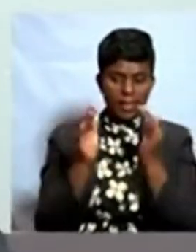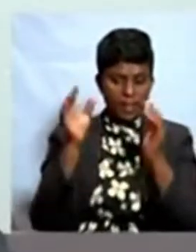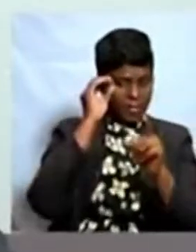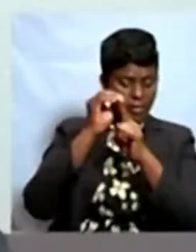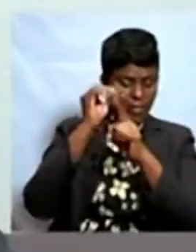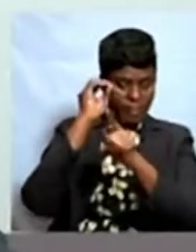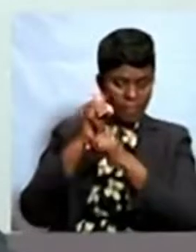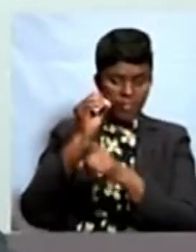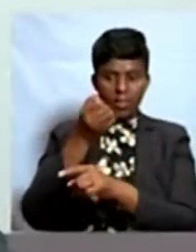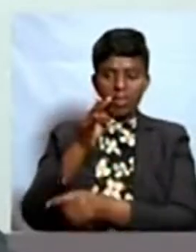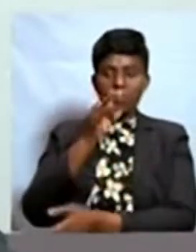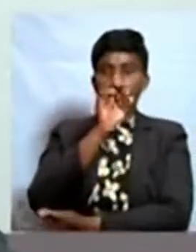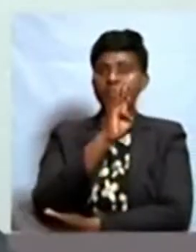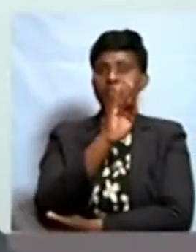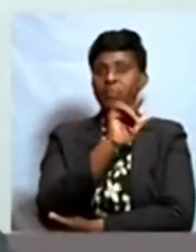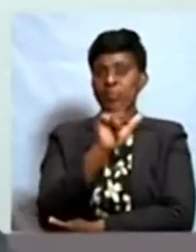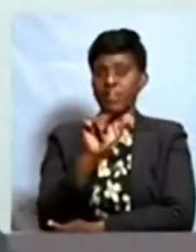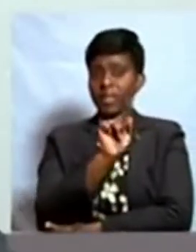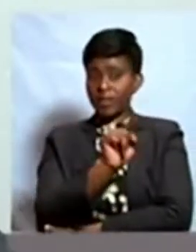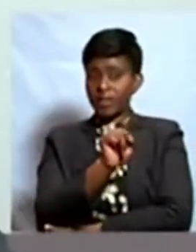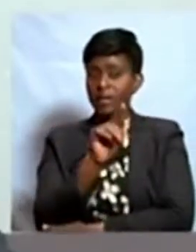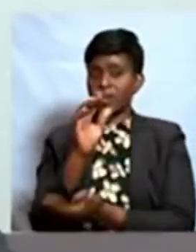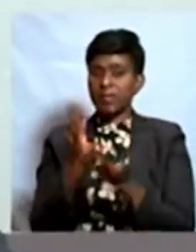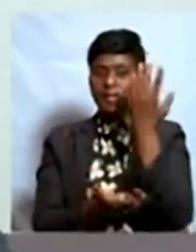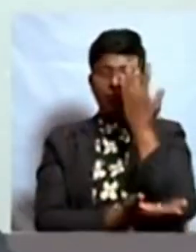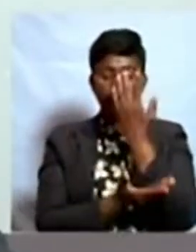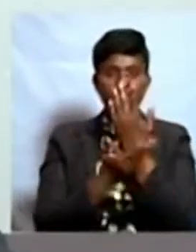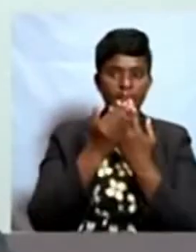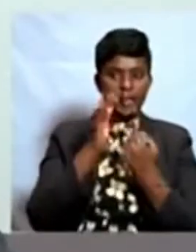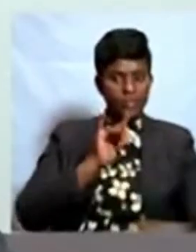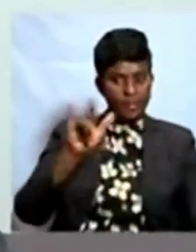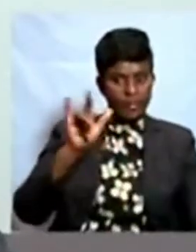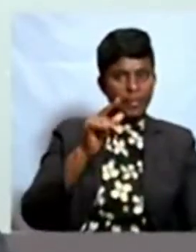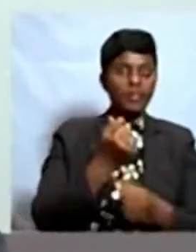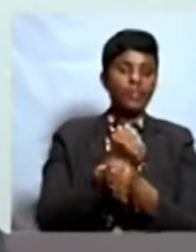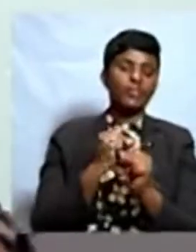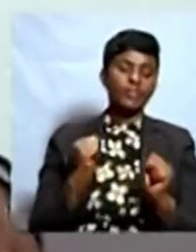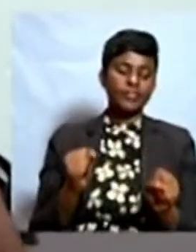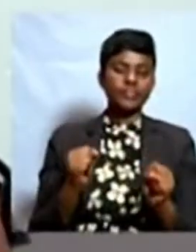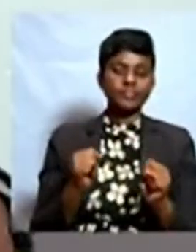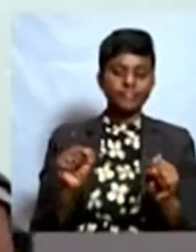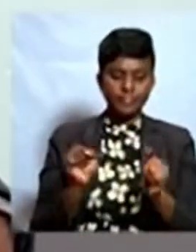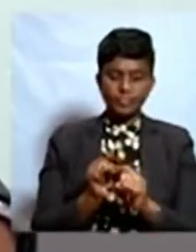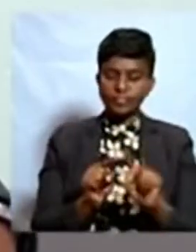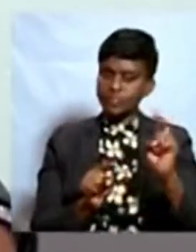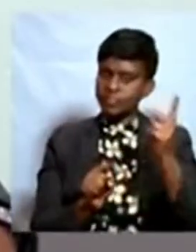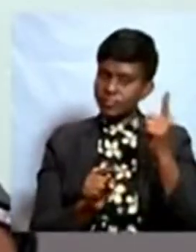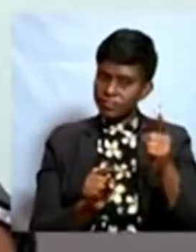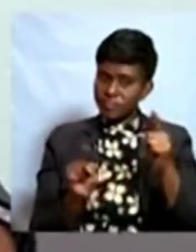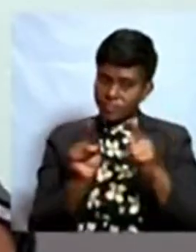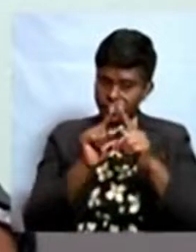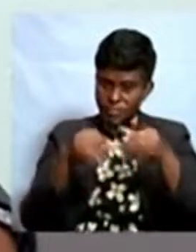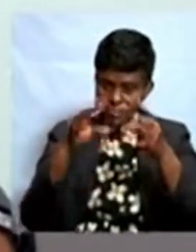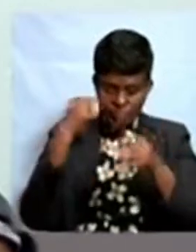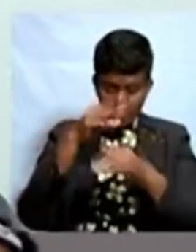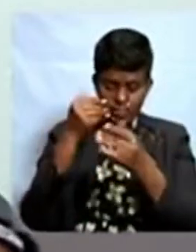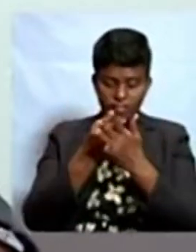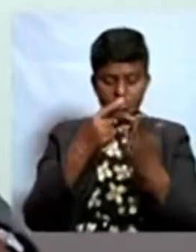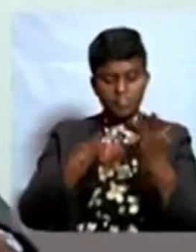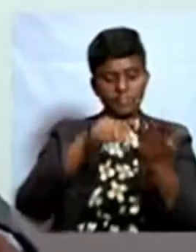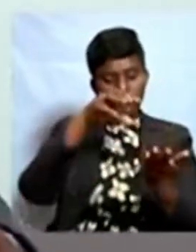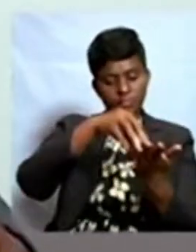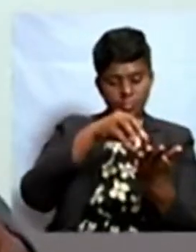of the bill are as follows. 1. Enhance civil aviation safety. And 2. Provide for